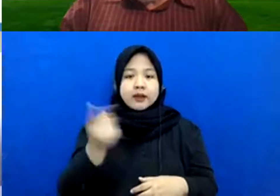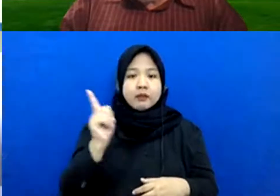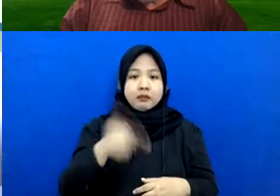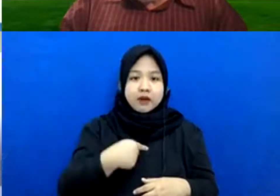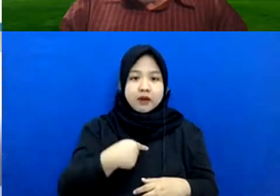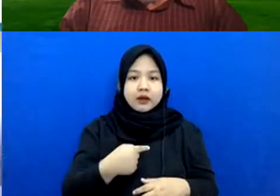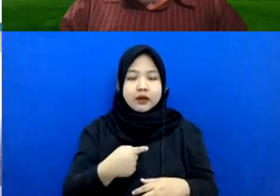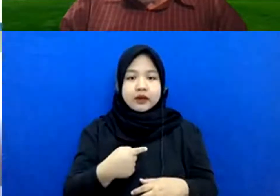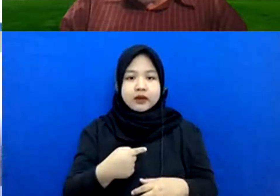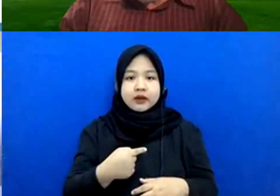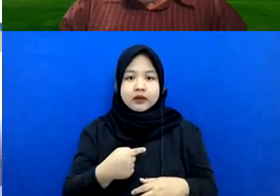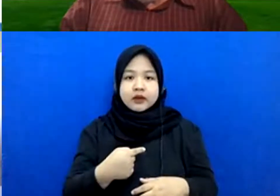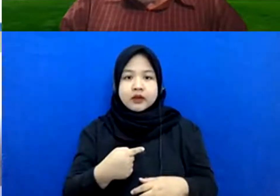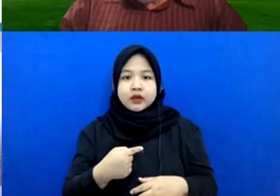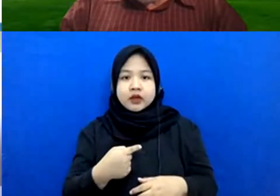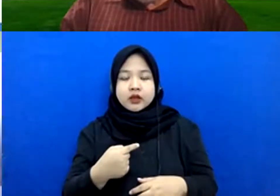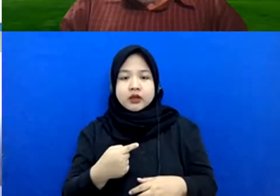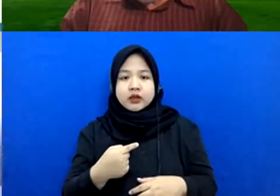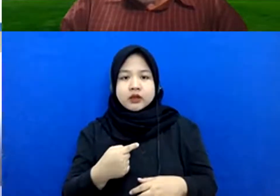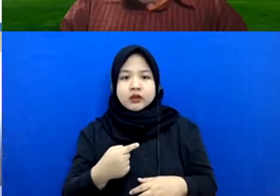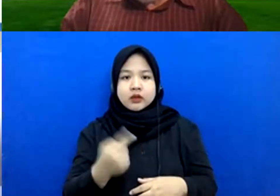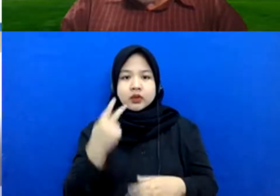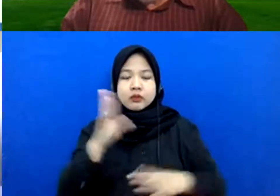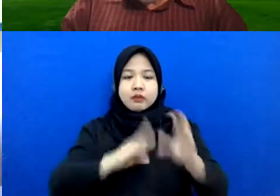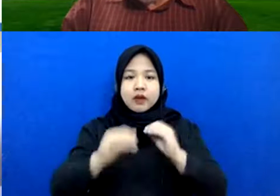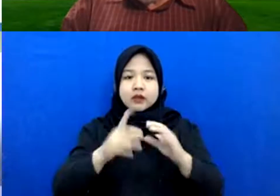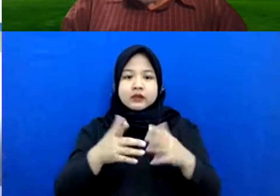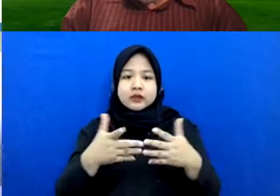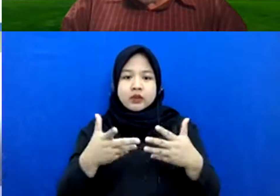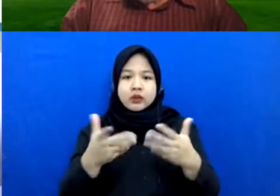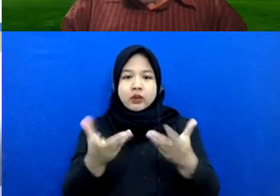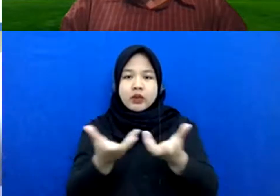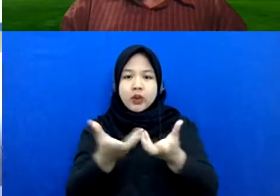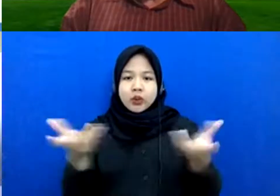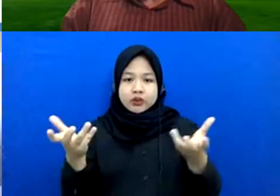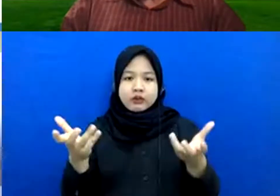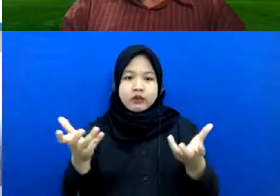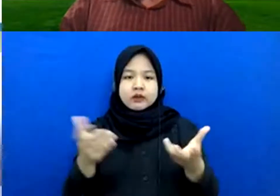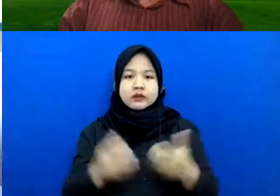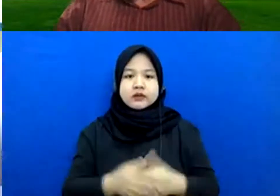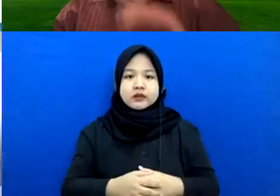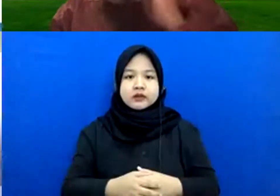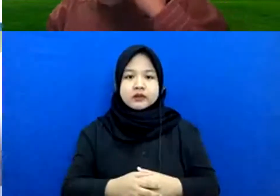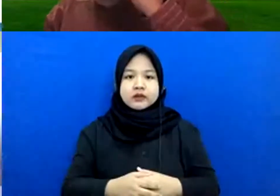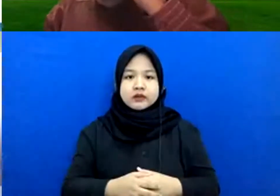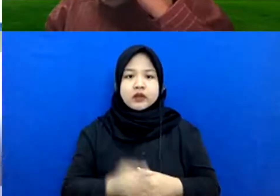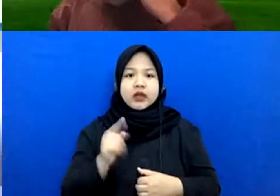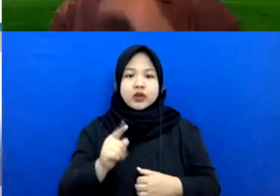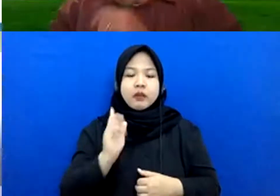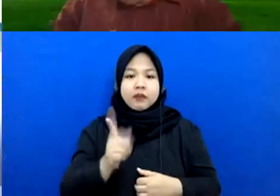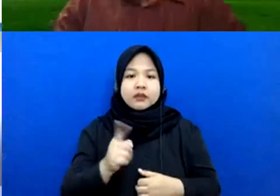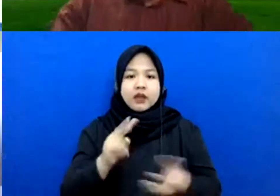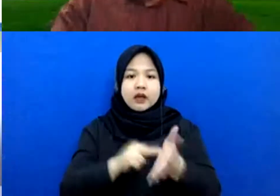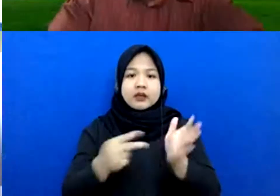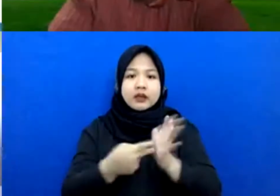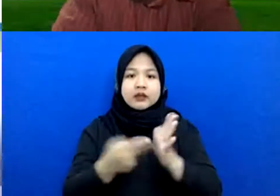what is it, upholding, or on the contrary, it's really something that very different. Sorry,